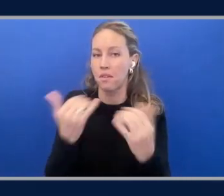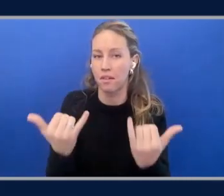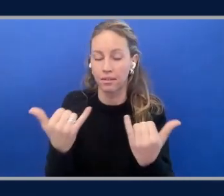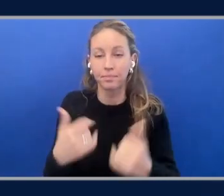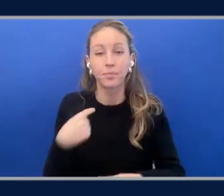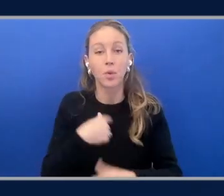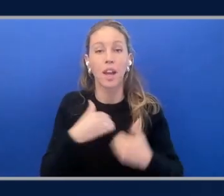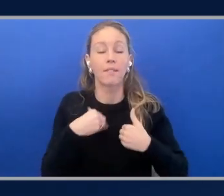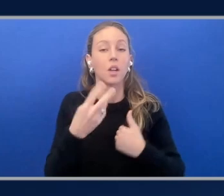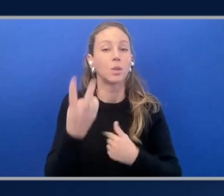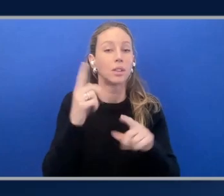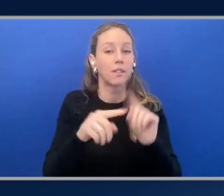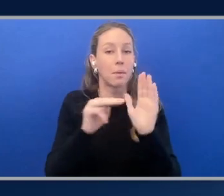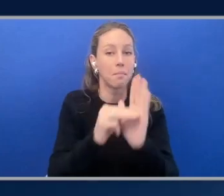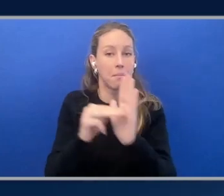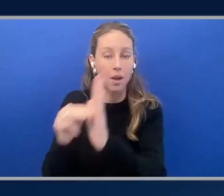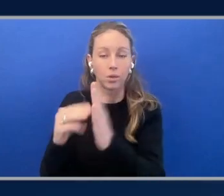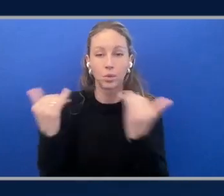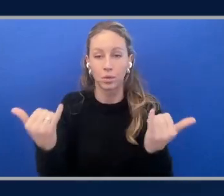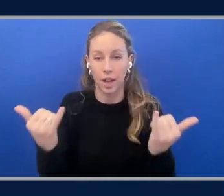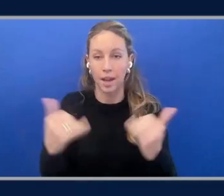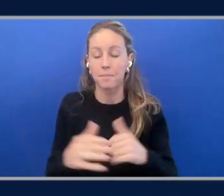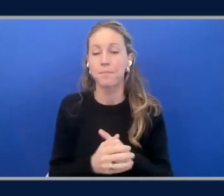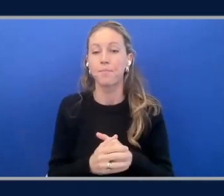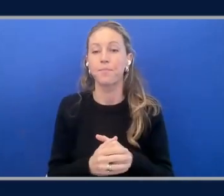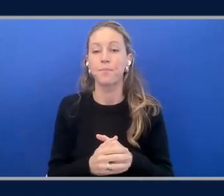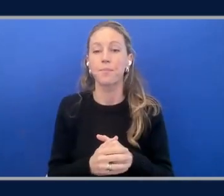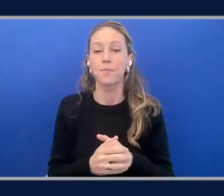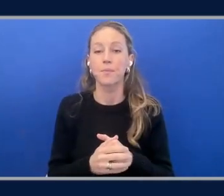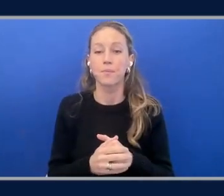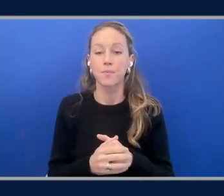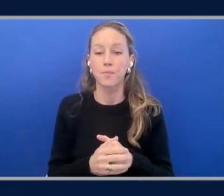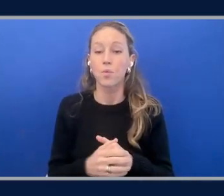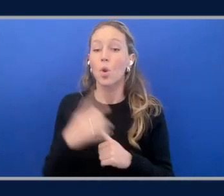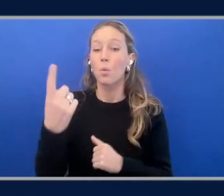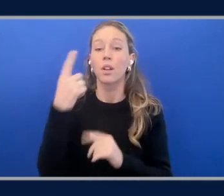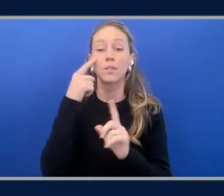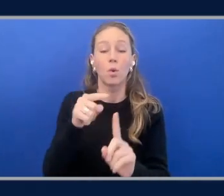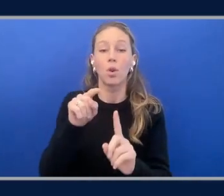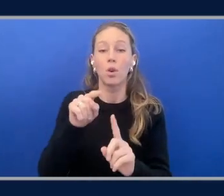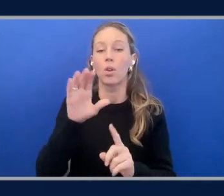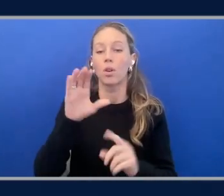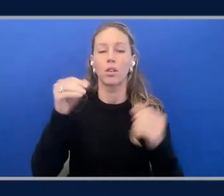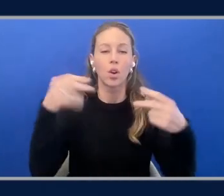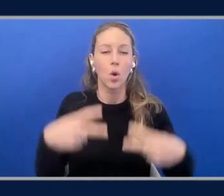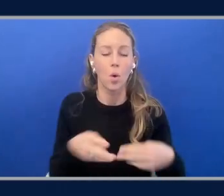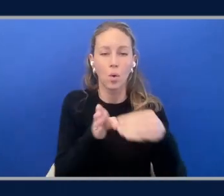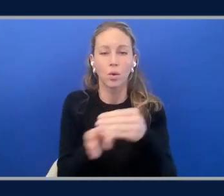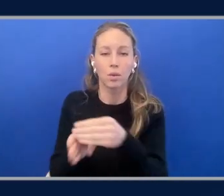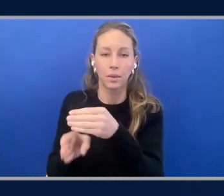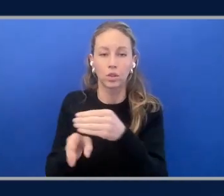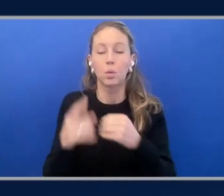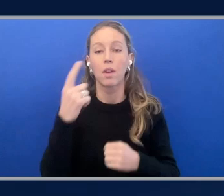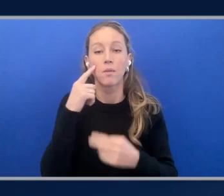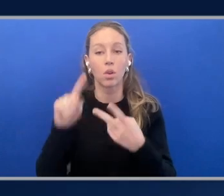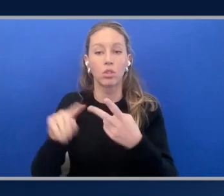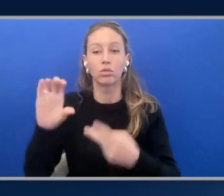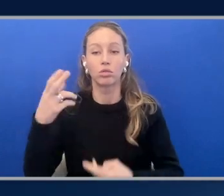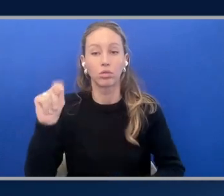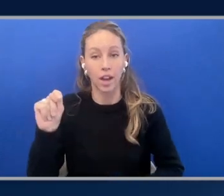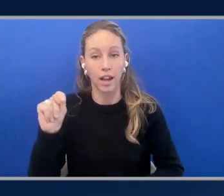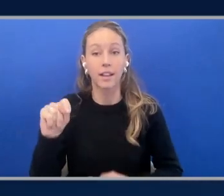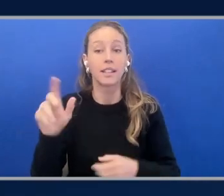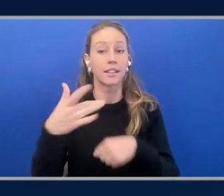two models today, 1.1 Malibu, so one for code completion, one for chat, available within